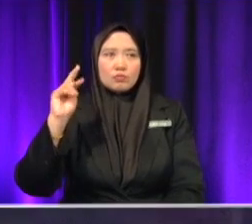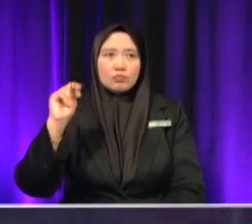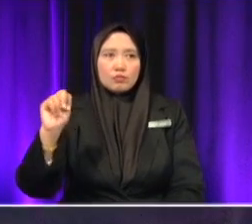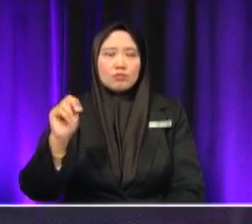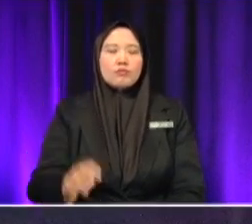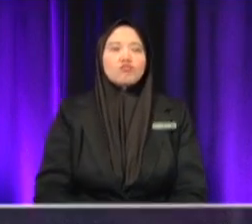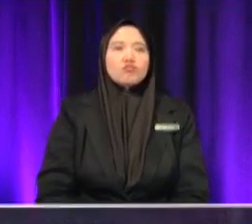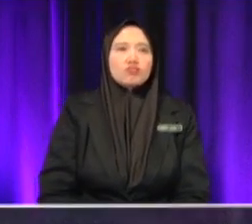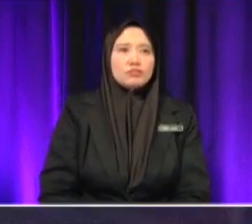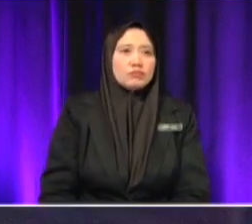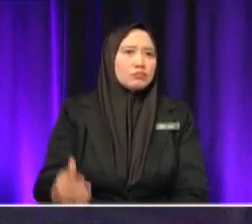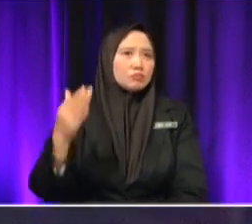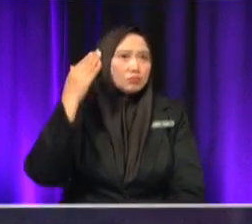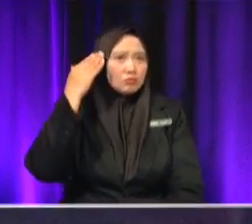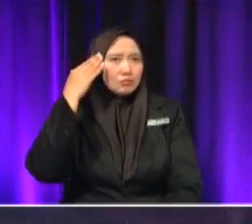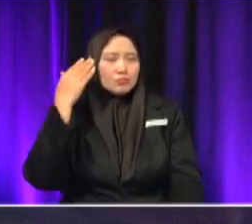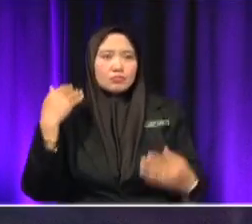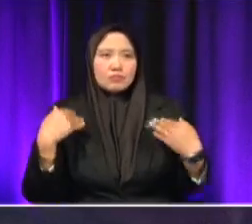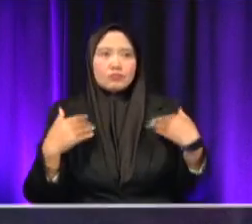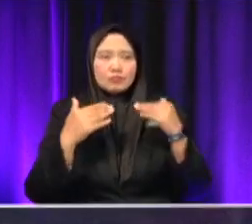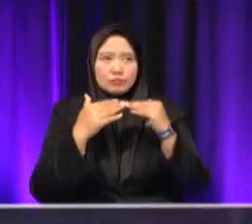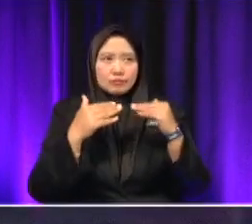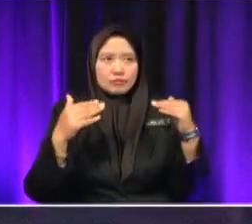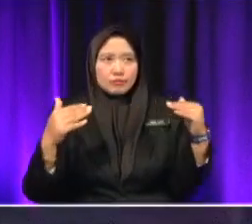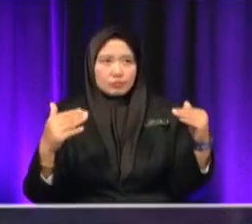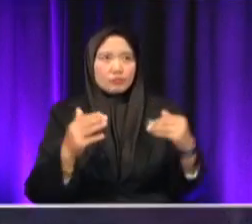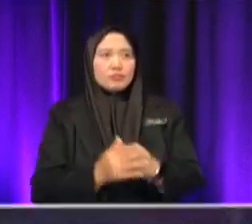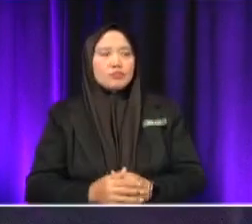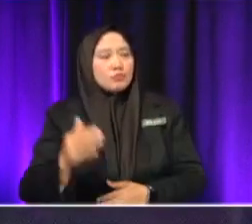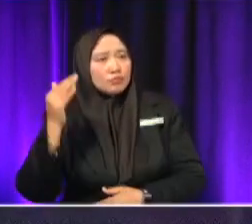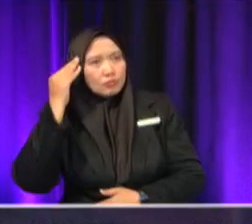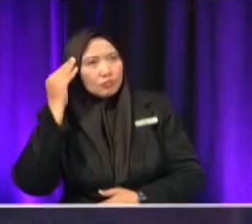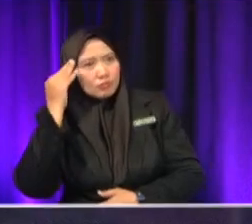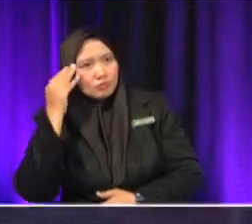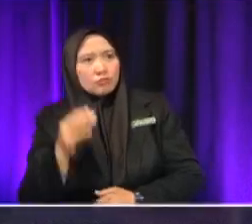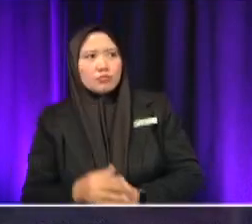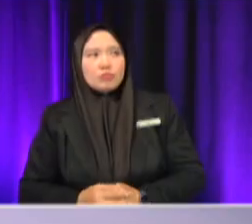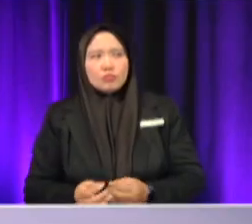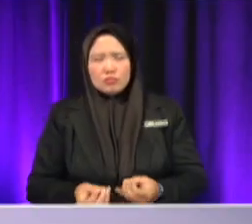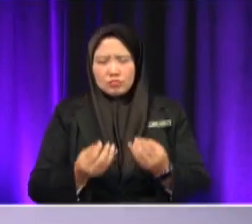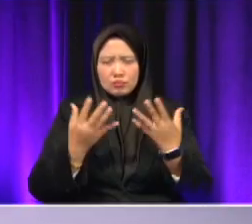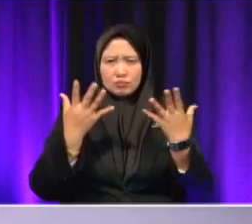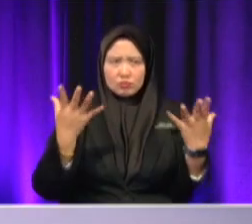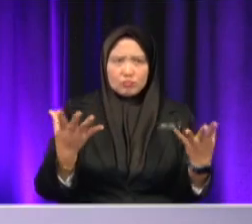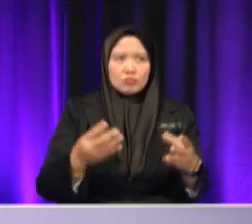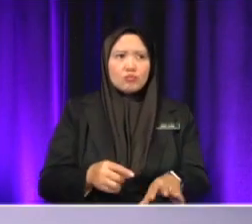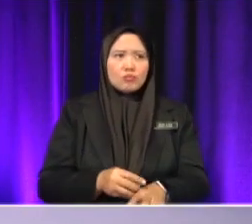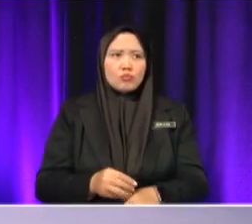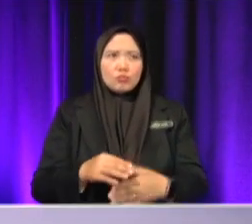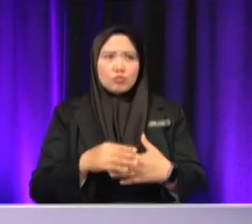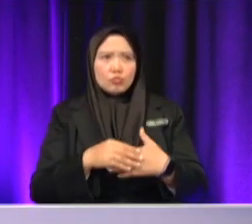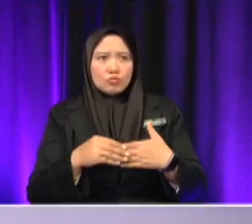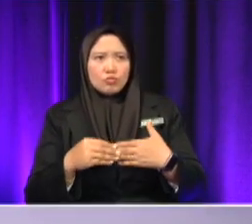at a very young age. I don't think I would have that kind of awareness Me when I too. was 5 years old. And they raised a lot of money as well. $2 million